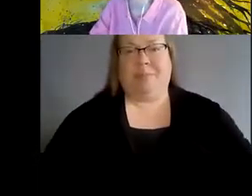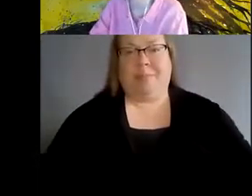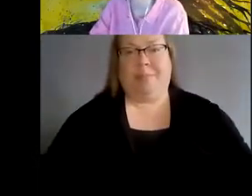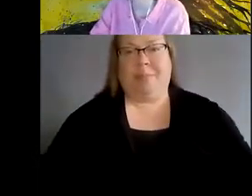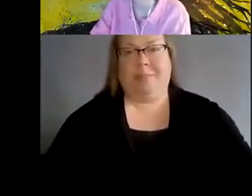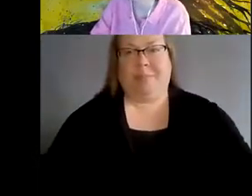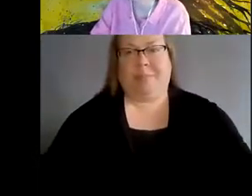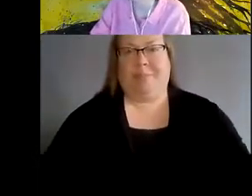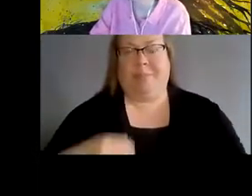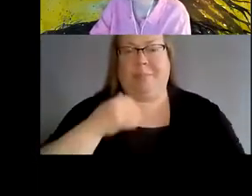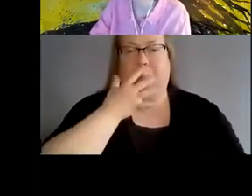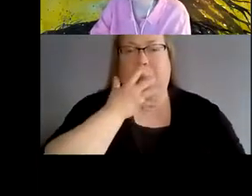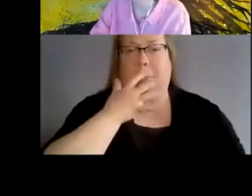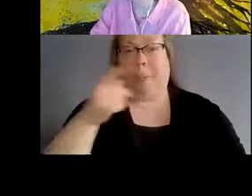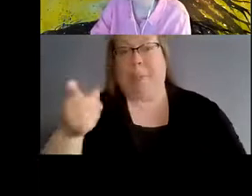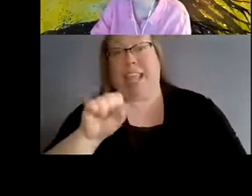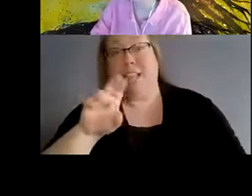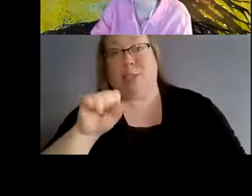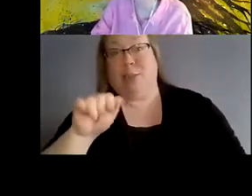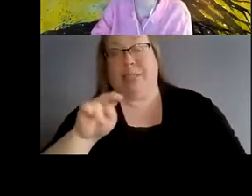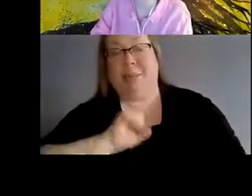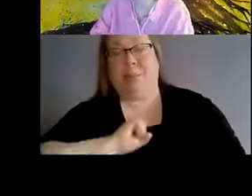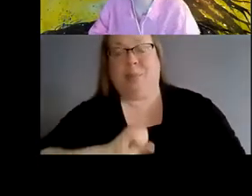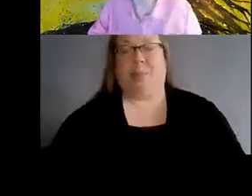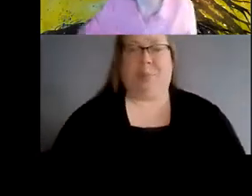Welcome. I'm Susan. Hi, Susan.